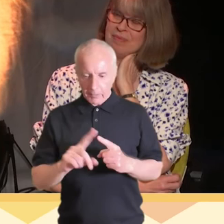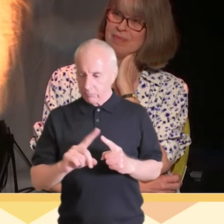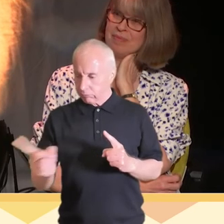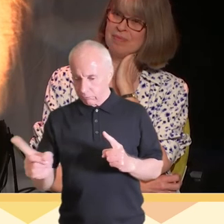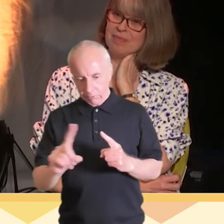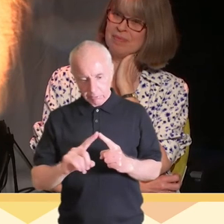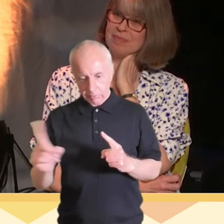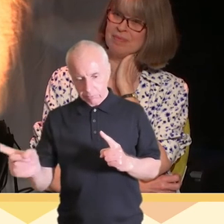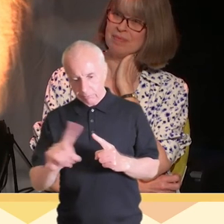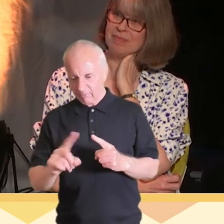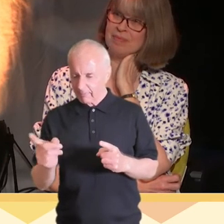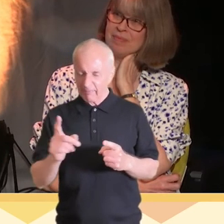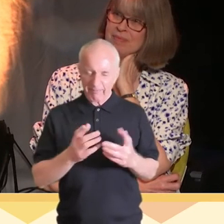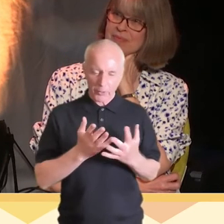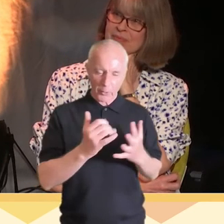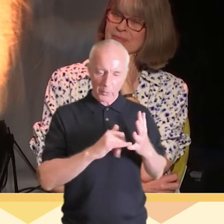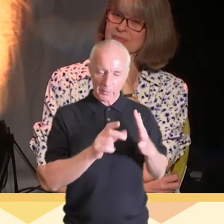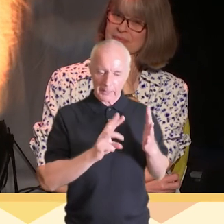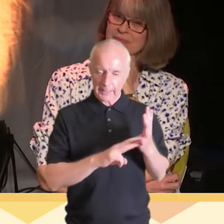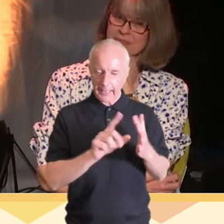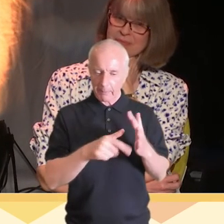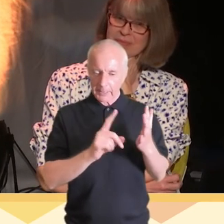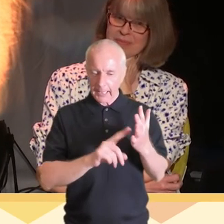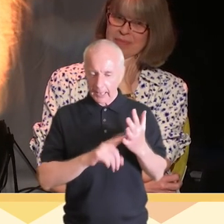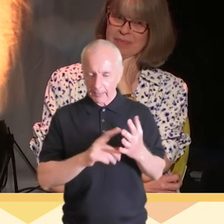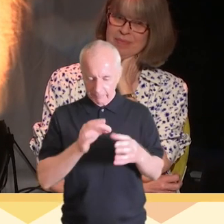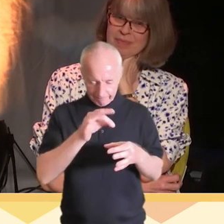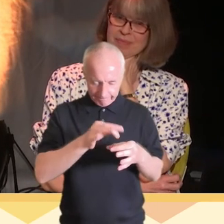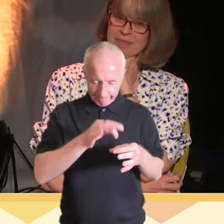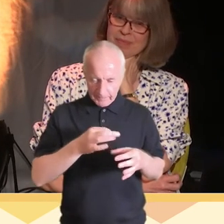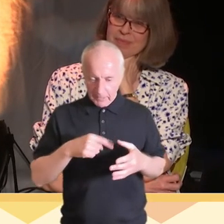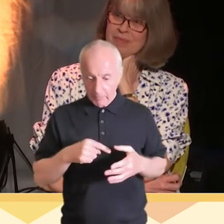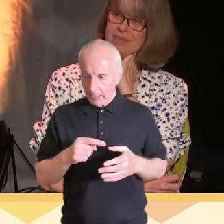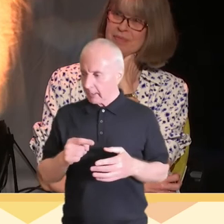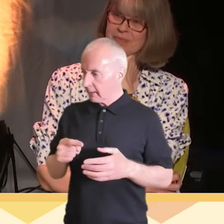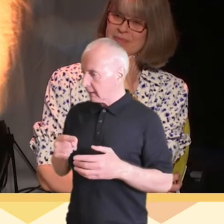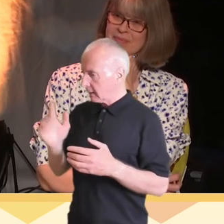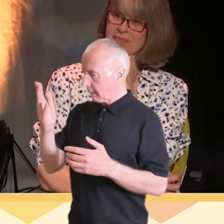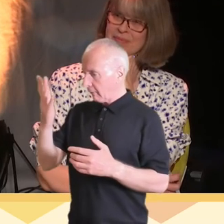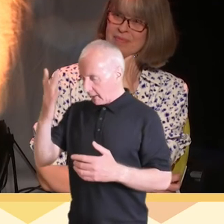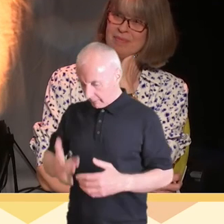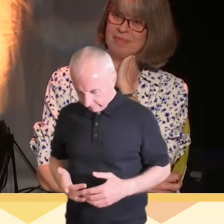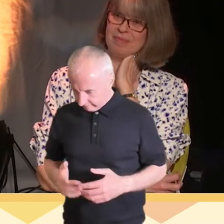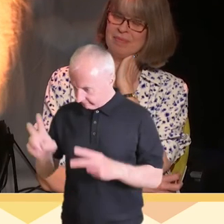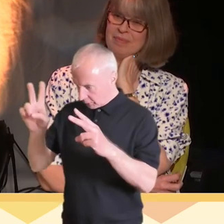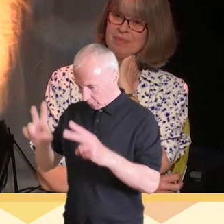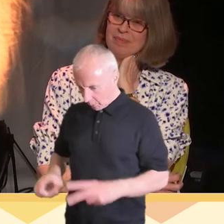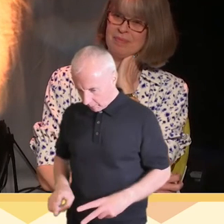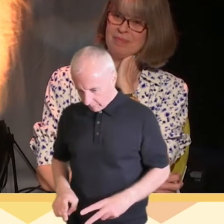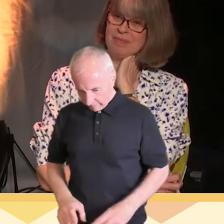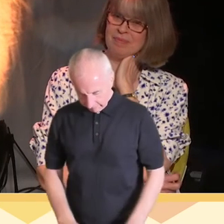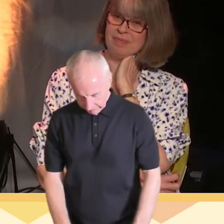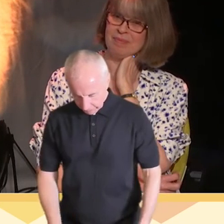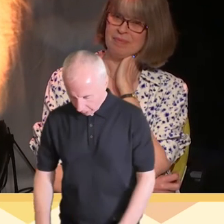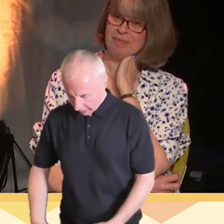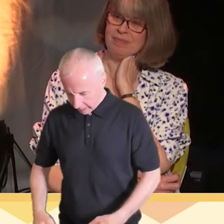and seeing in the mirror a thinned-out version of myself wearing surgical stockings and pull-up